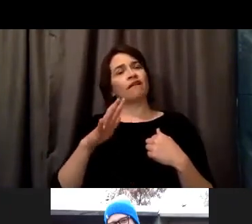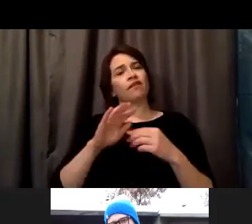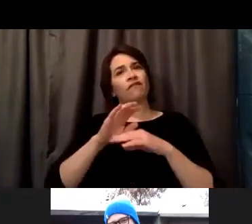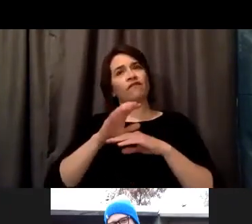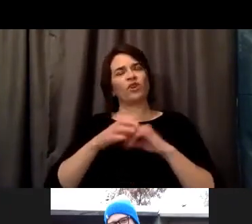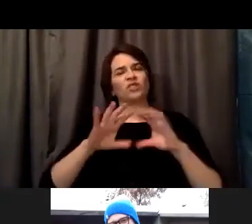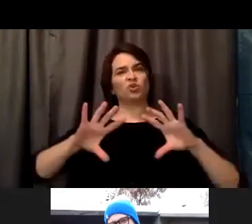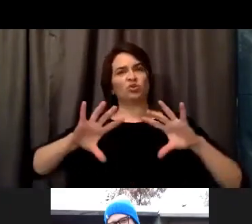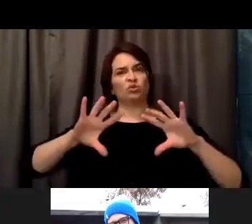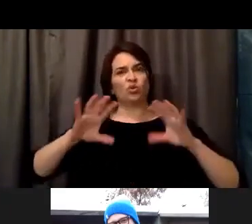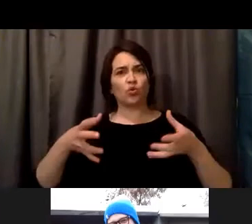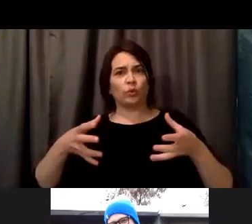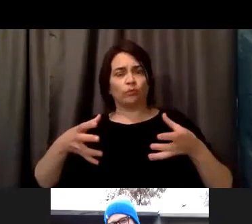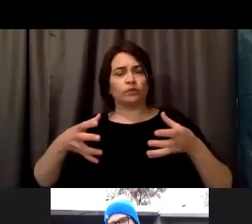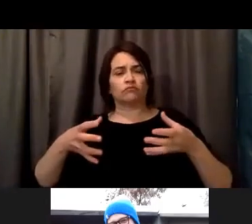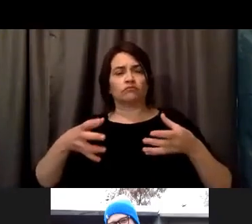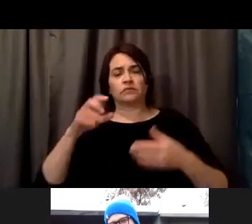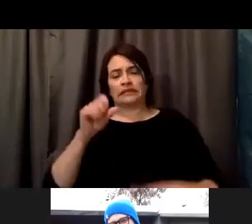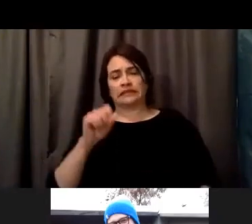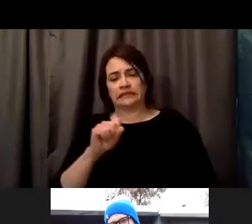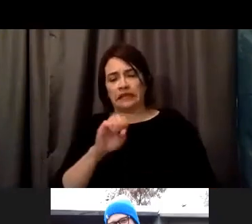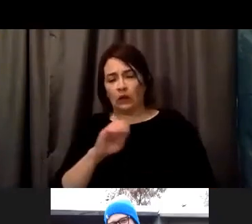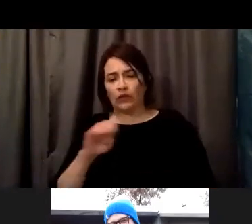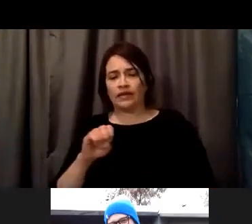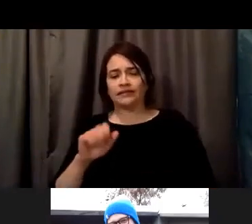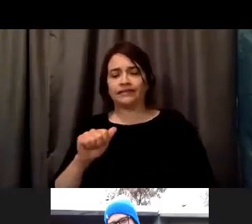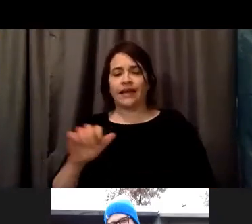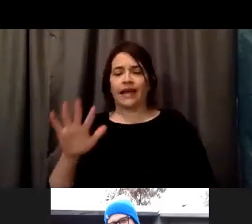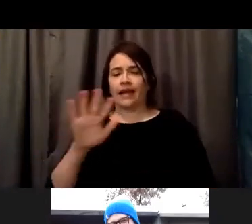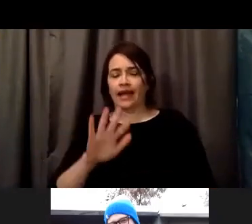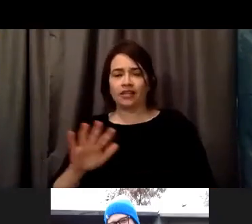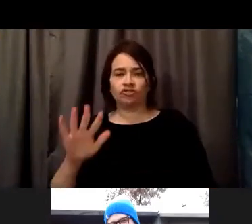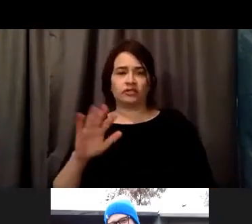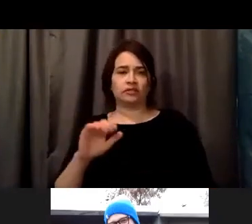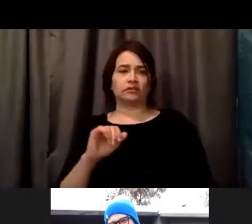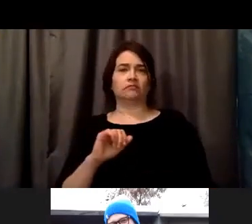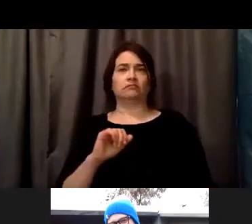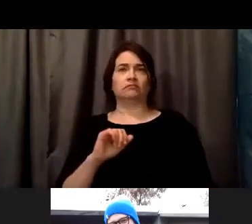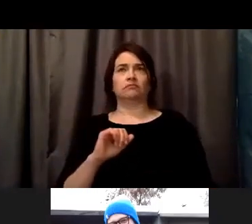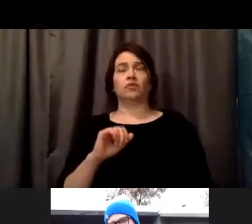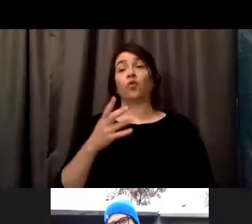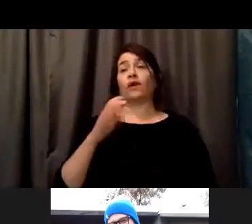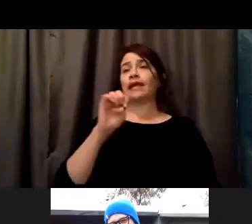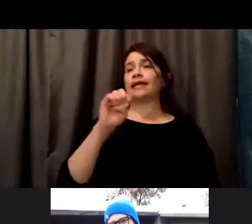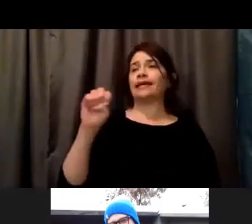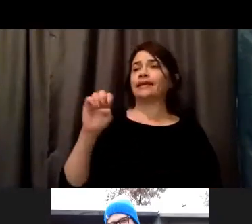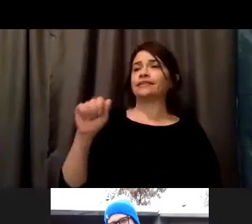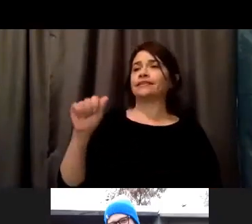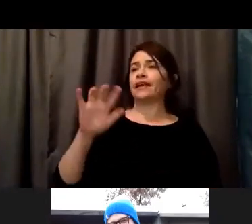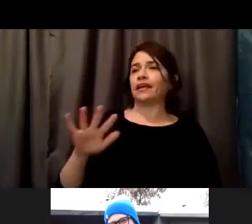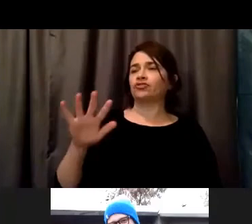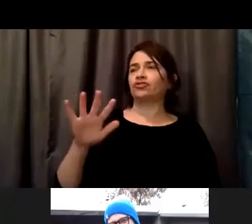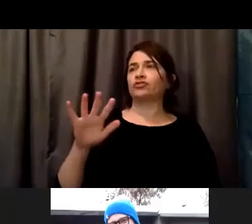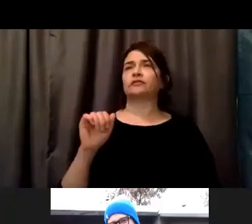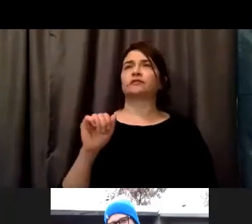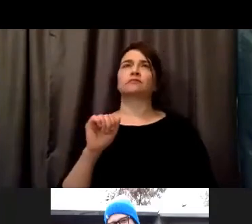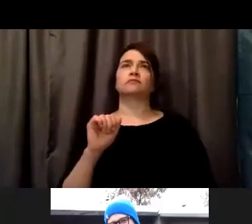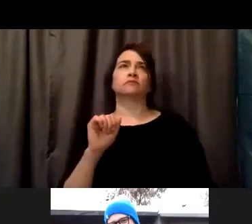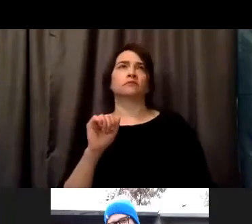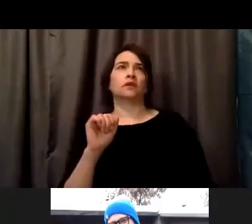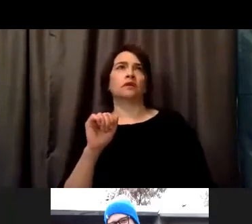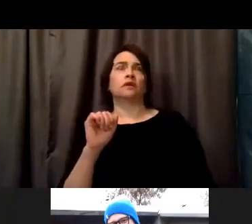grouping Southeast Asians, grouping East Asians, grouping North